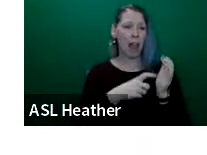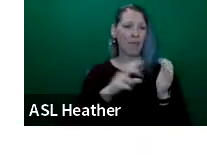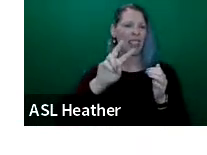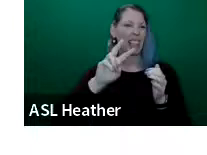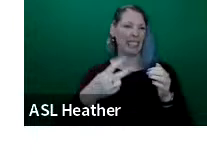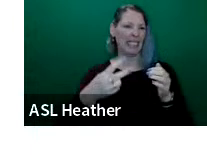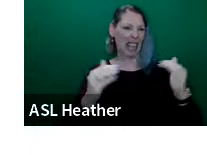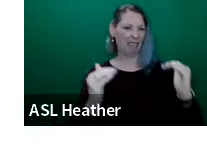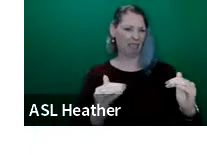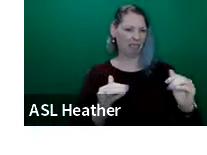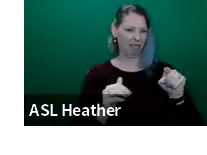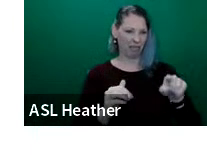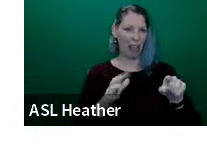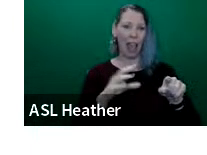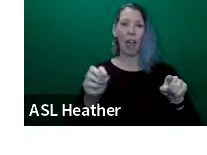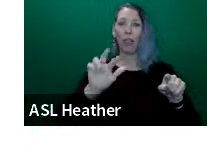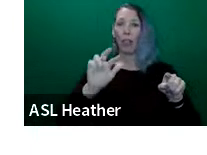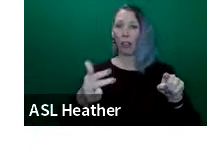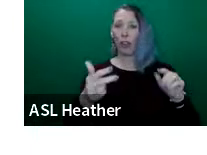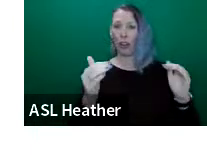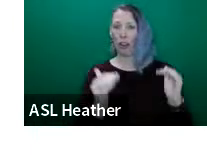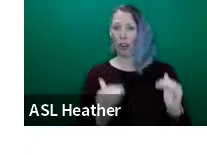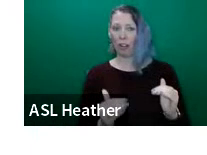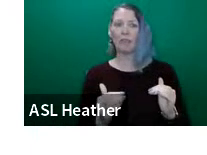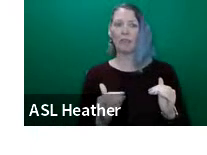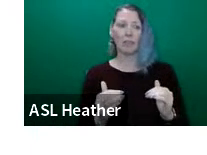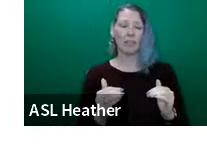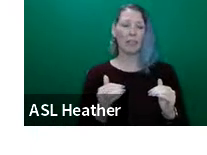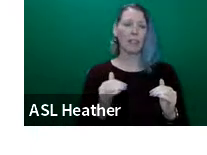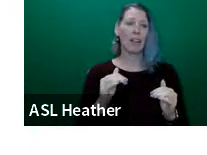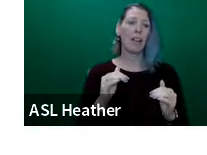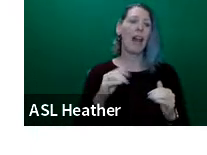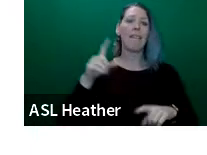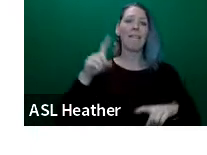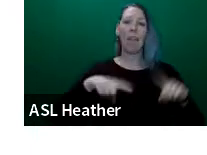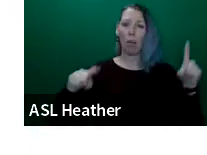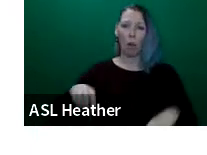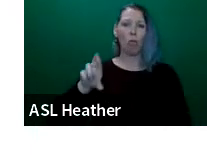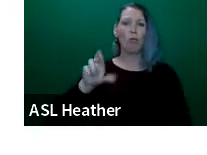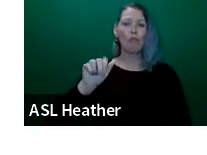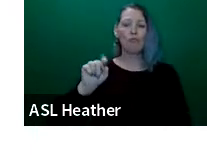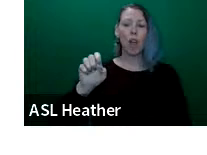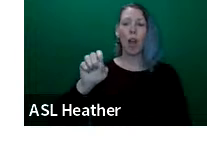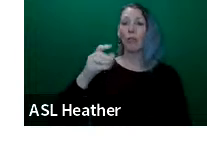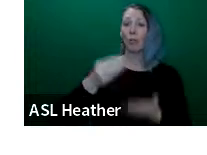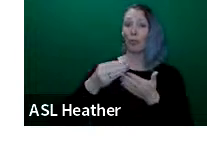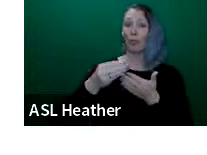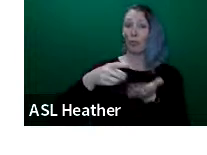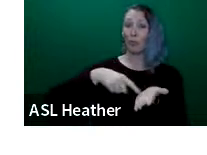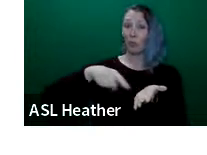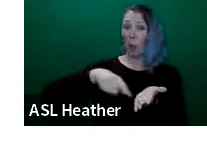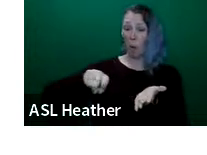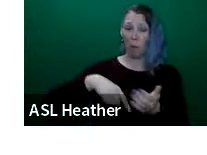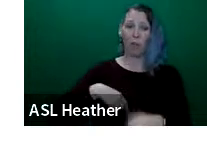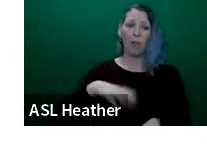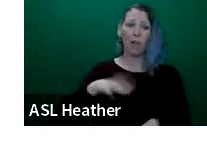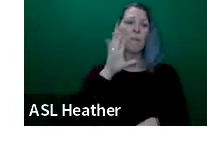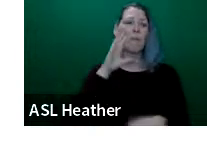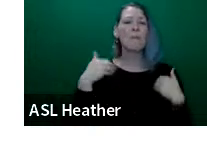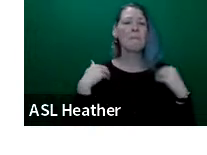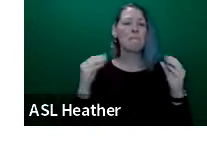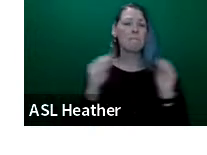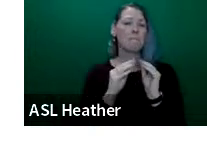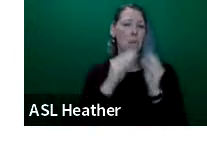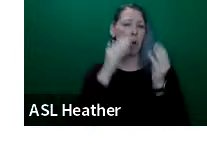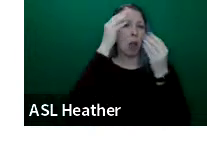bullet, including the third bullet with variable rate tolling. As we go through the NEPA process, we'll have more information